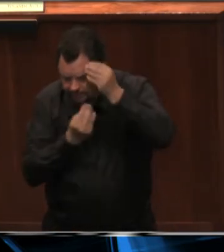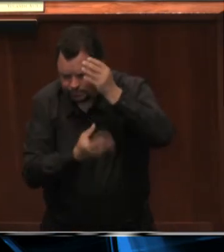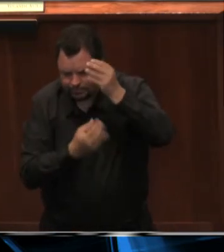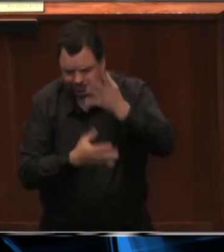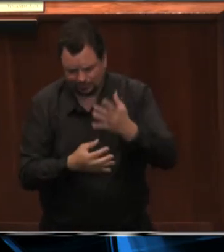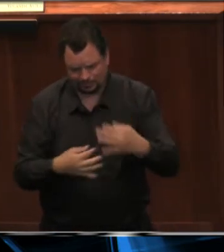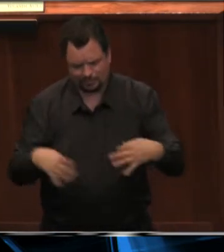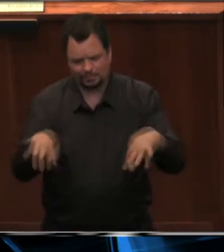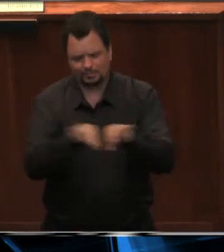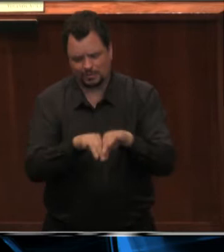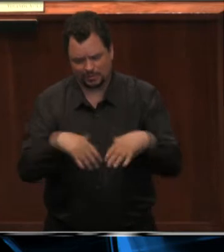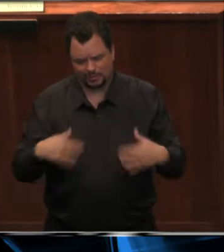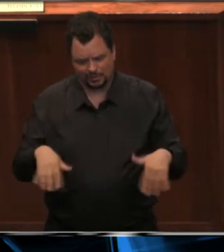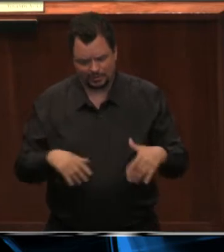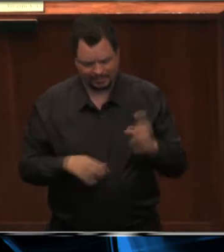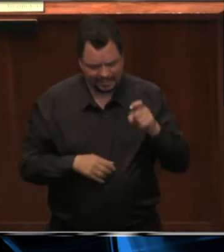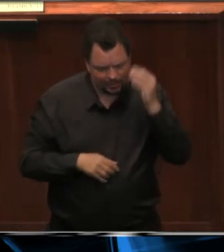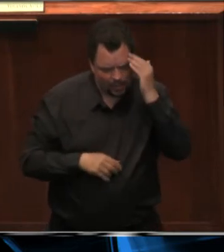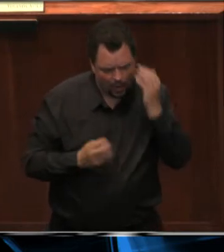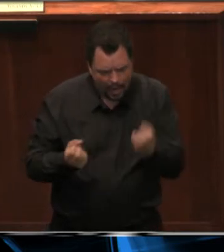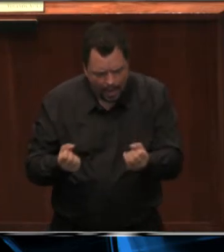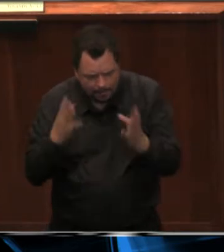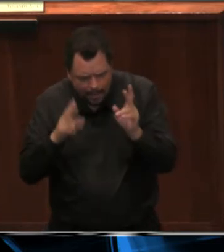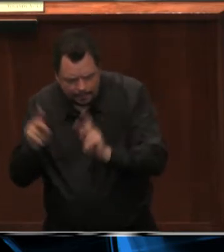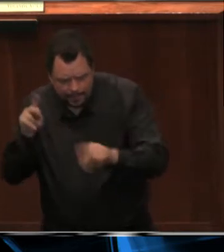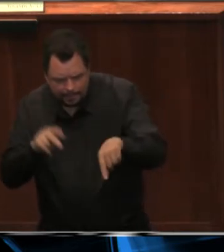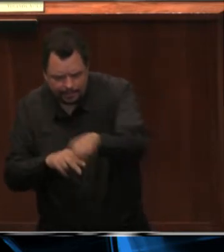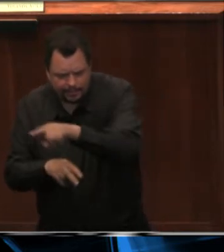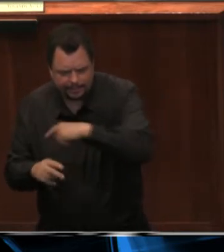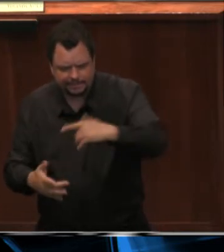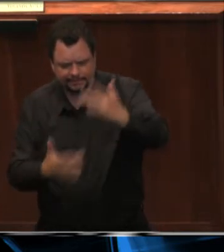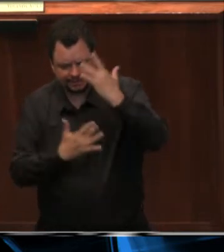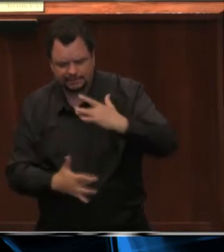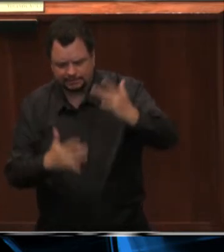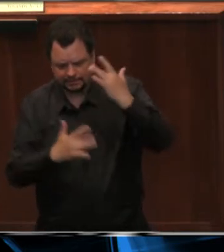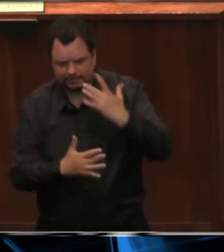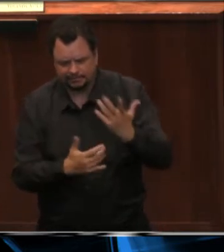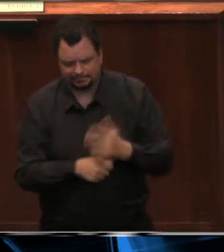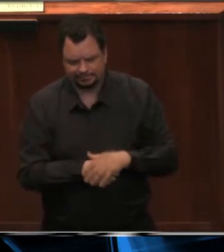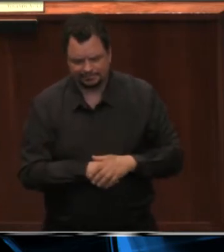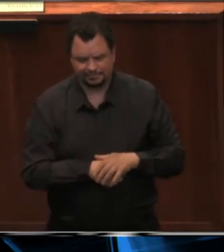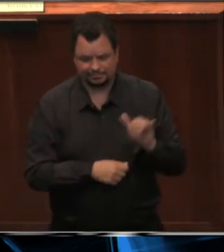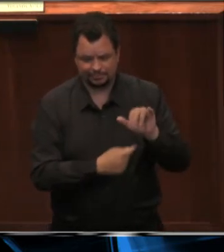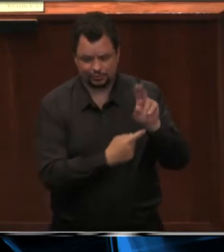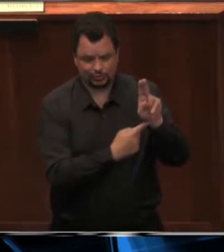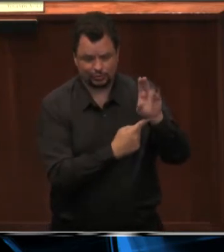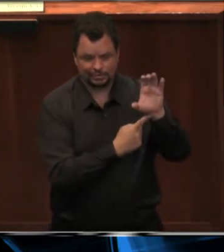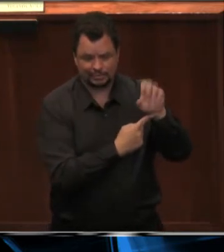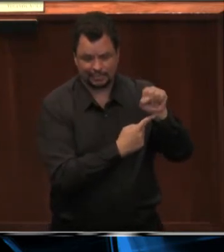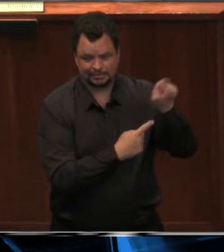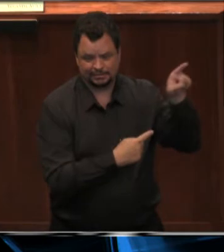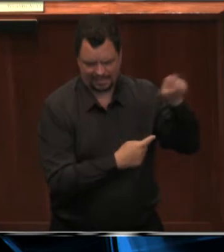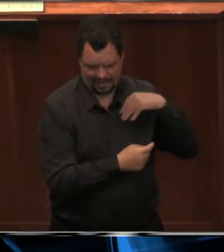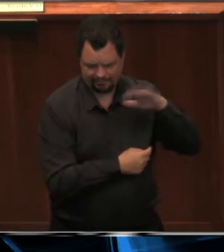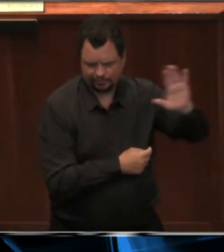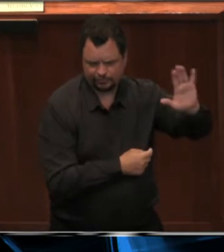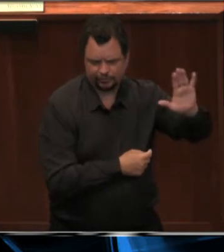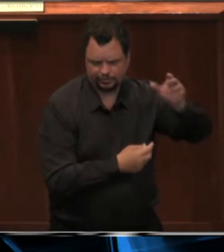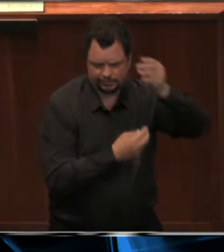about hospitalizations in the community. This in particular was called out as a result of direct communication from UC Health.